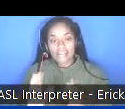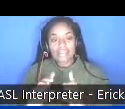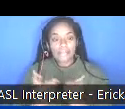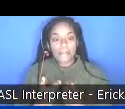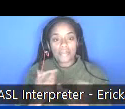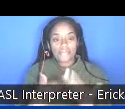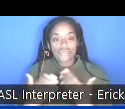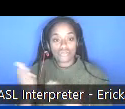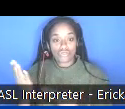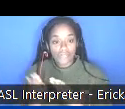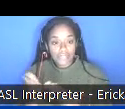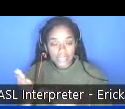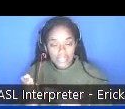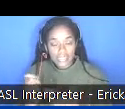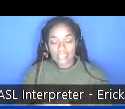Services,